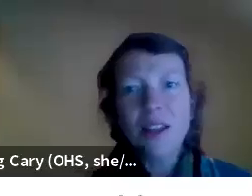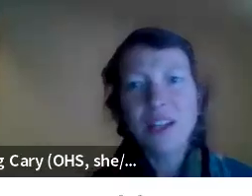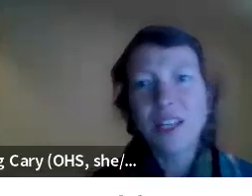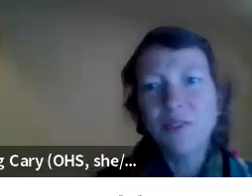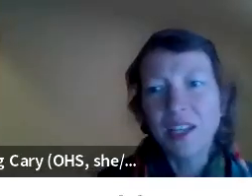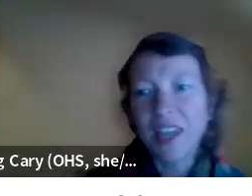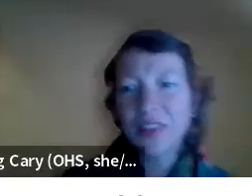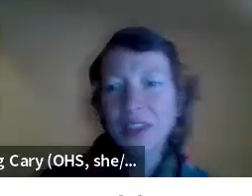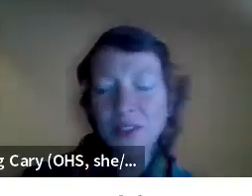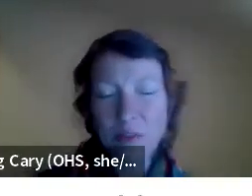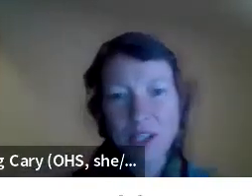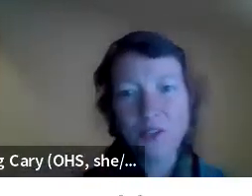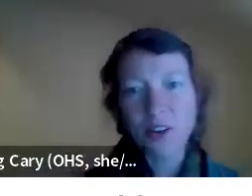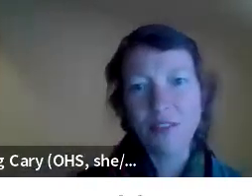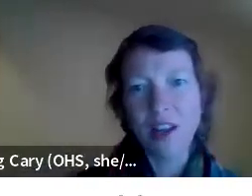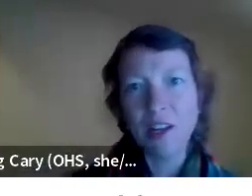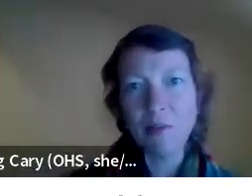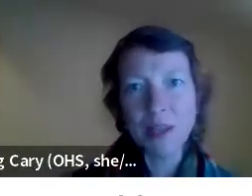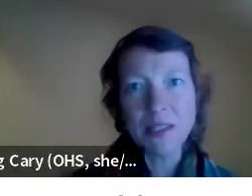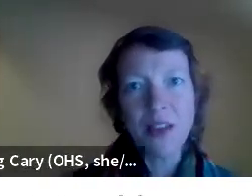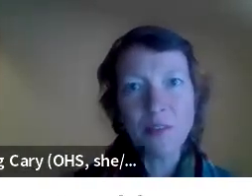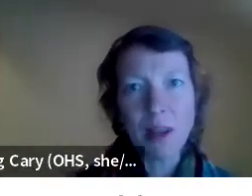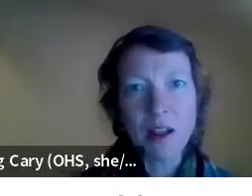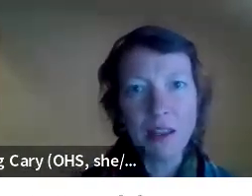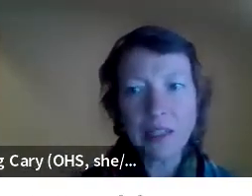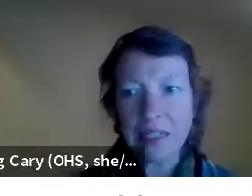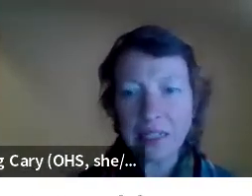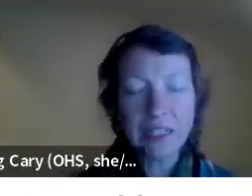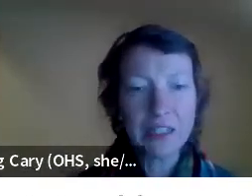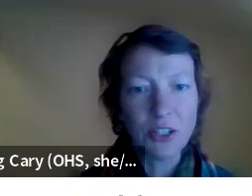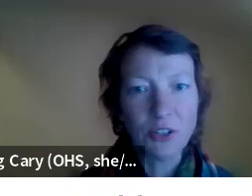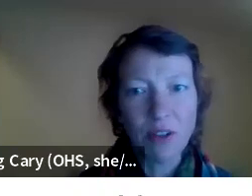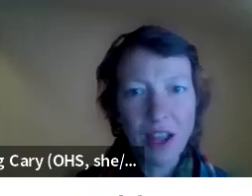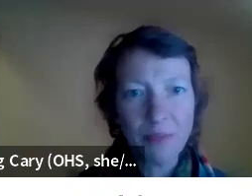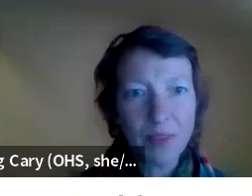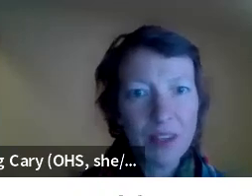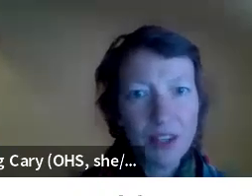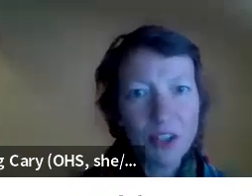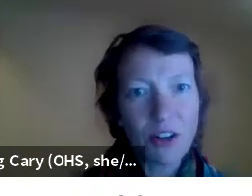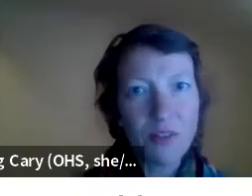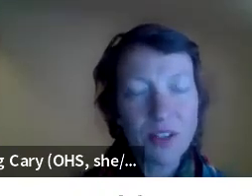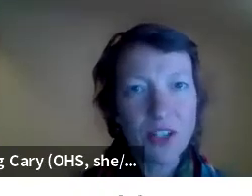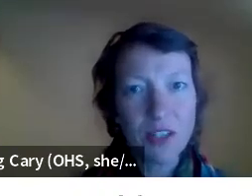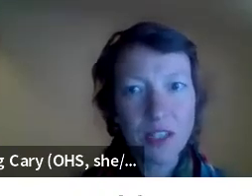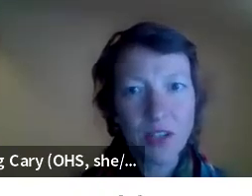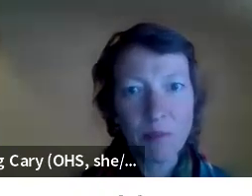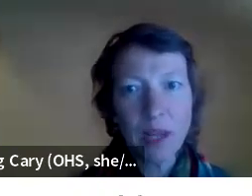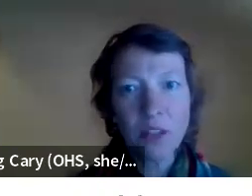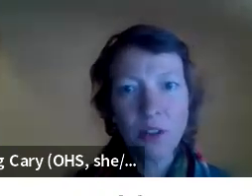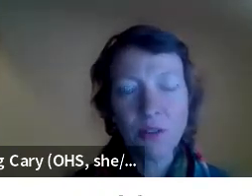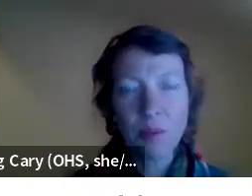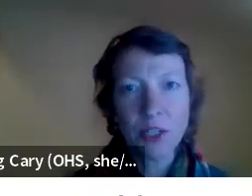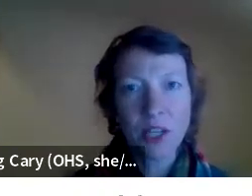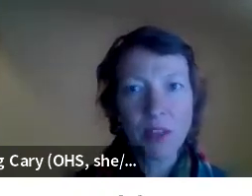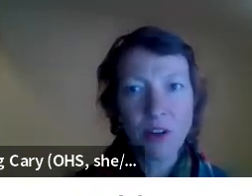Hello all, good evening, and thank you so much for inviting myself and my colleague Niti to your conversation this evening. And